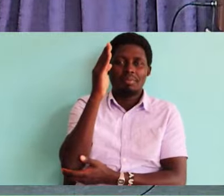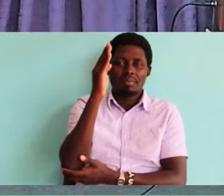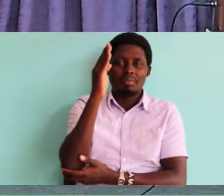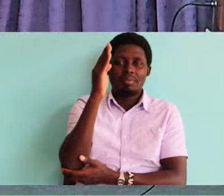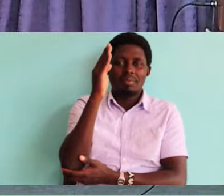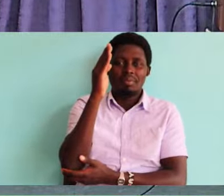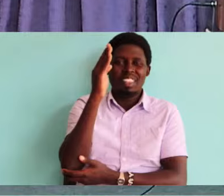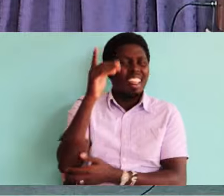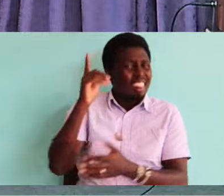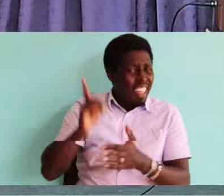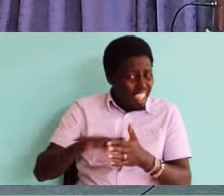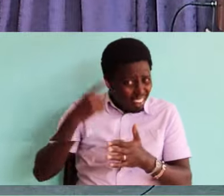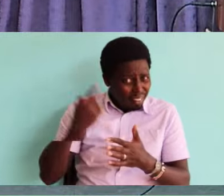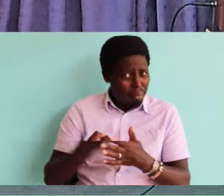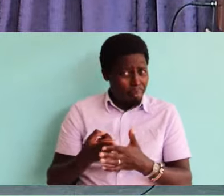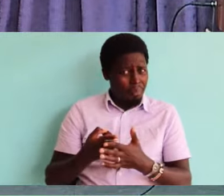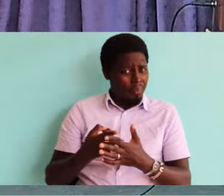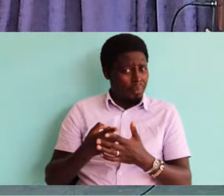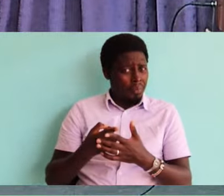And that is